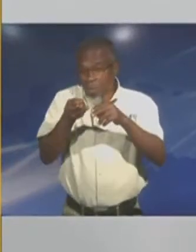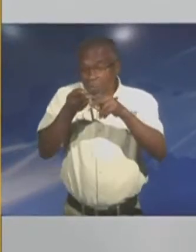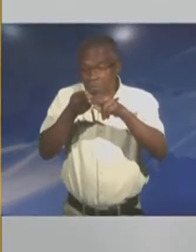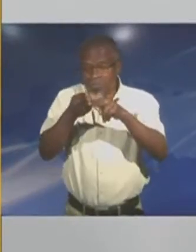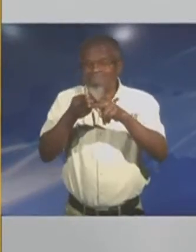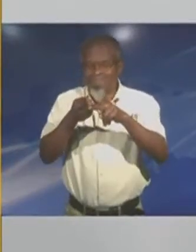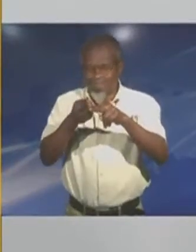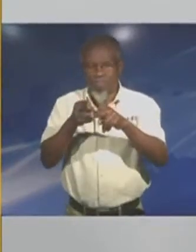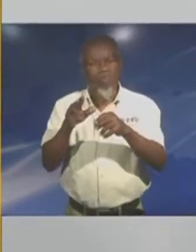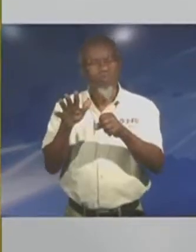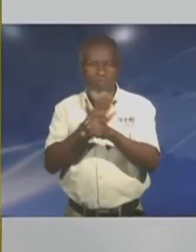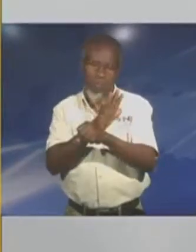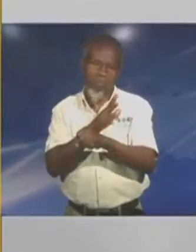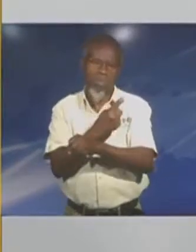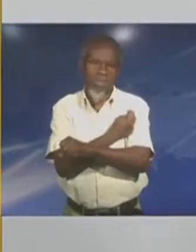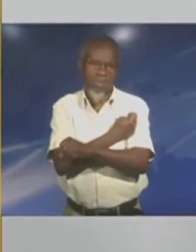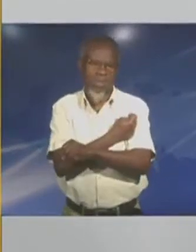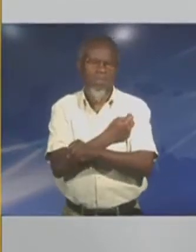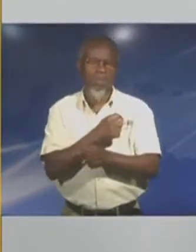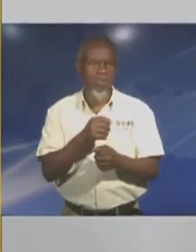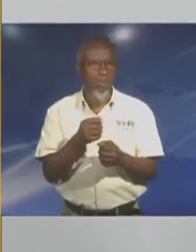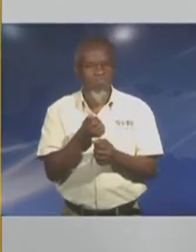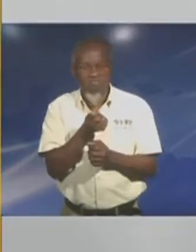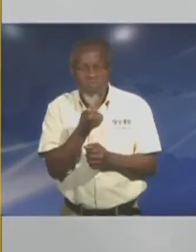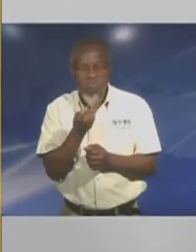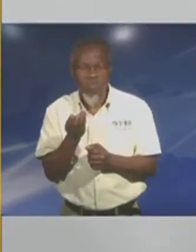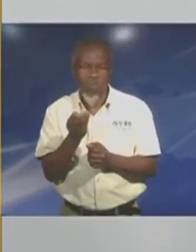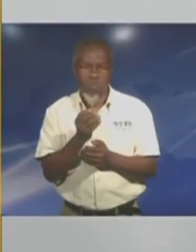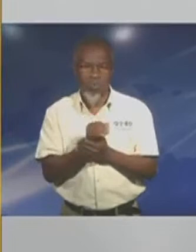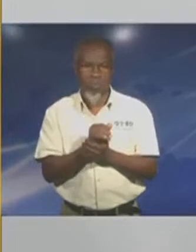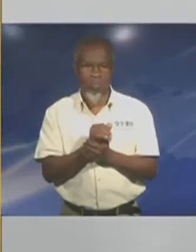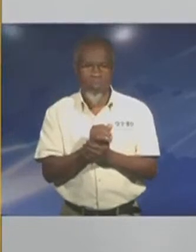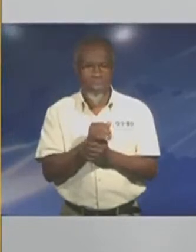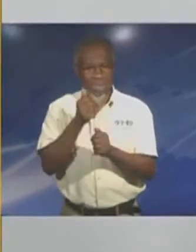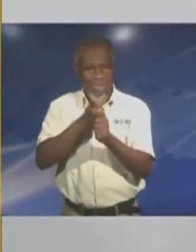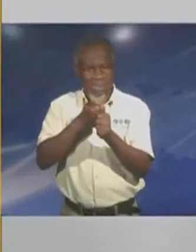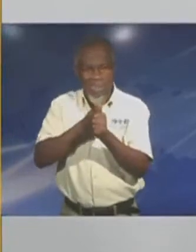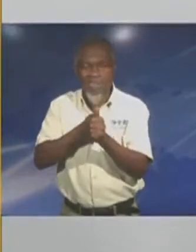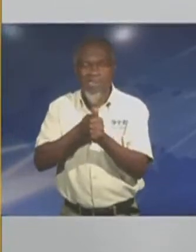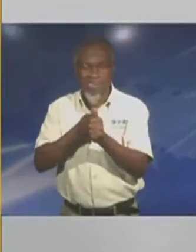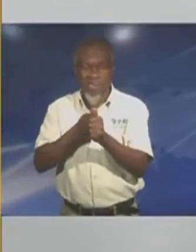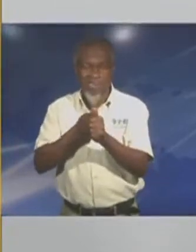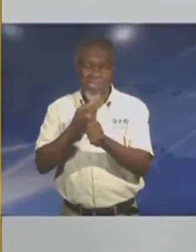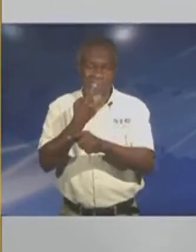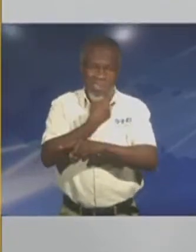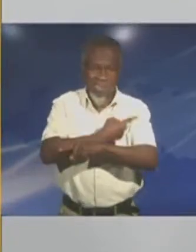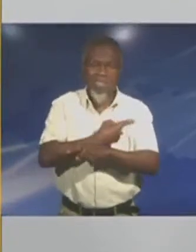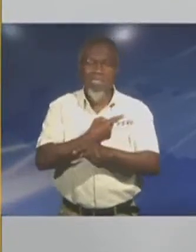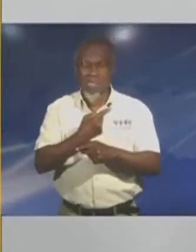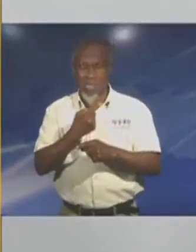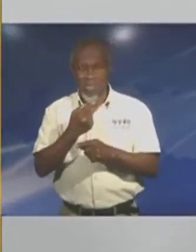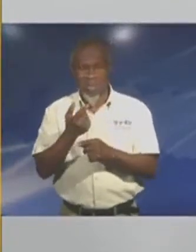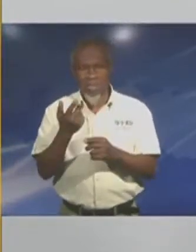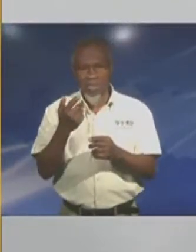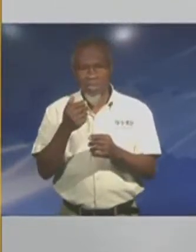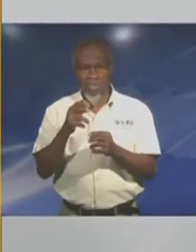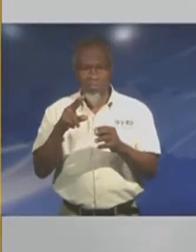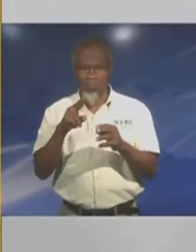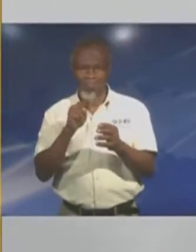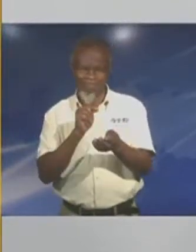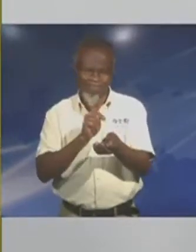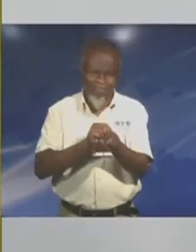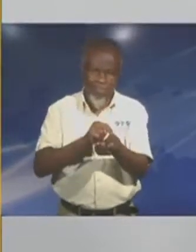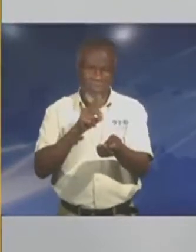data. Every morning, the health team and members speaks to the medical chiefs of staff and the heads of the accident and emergency